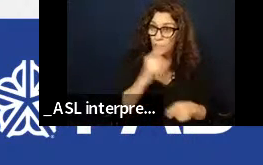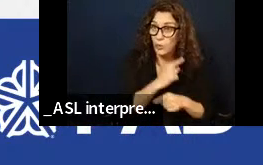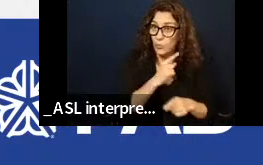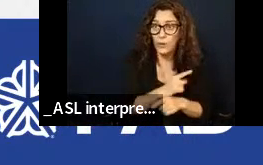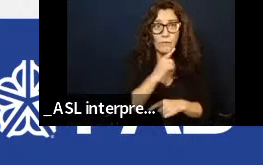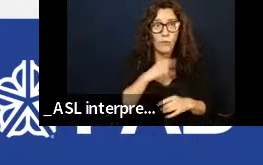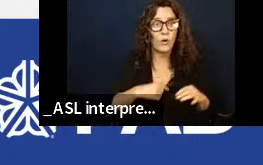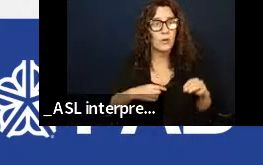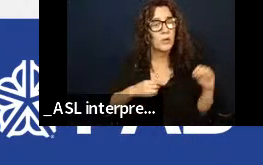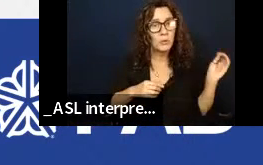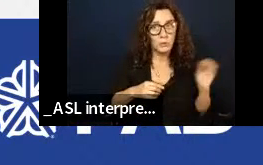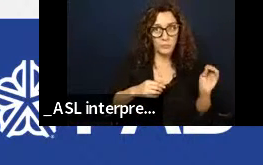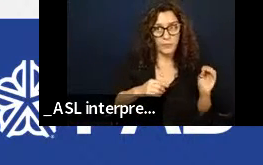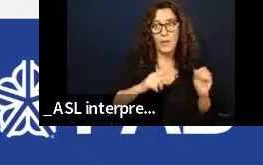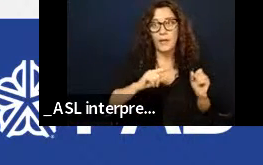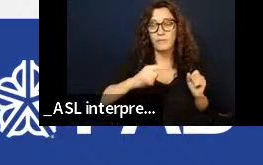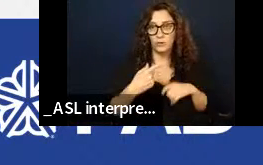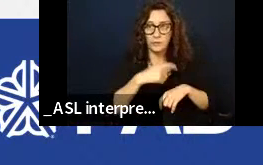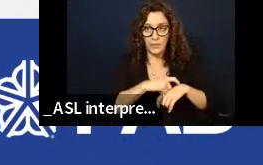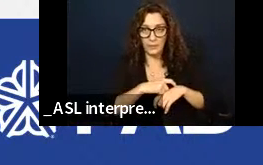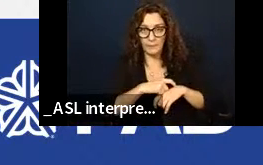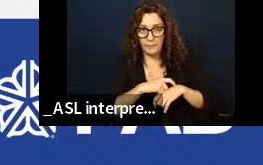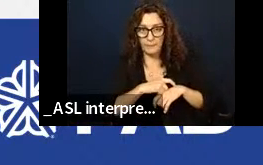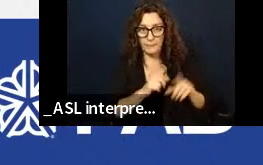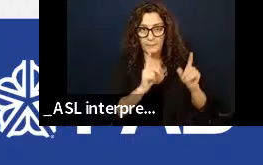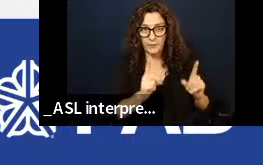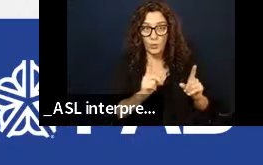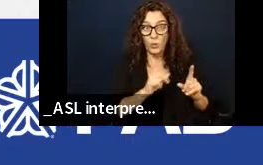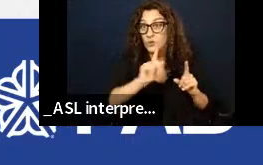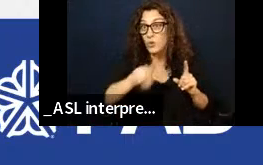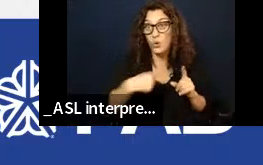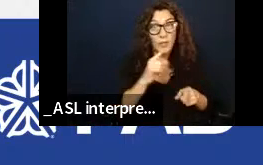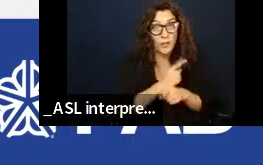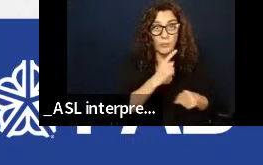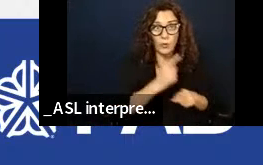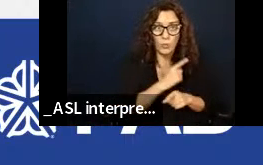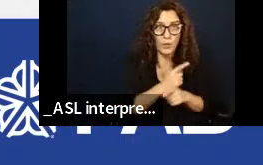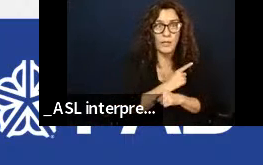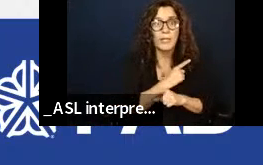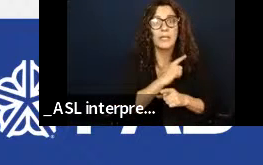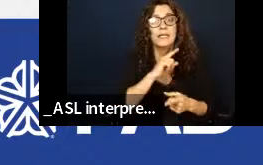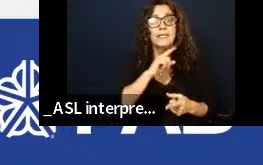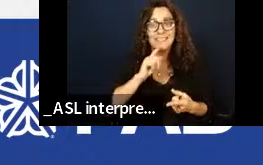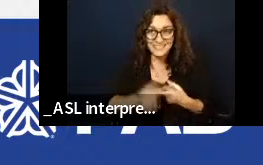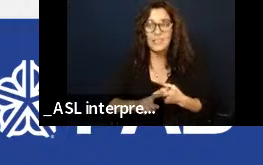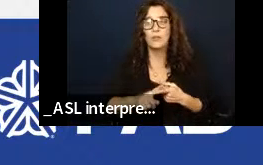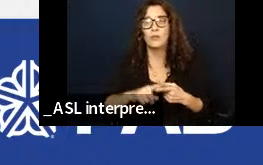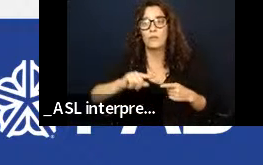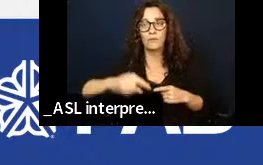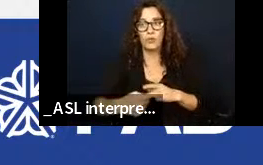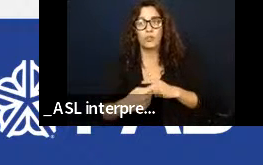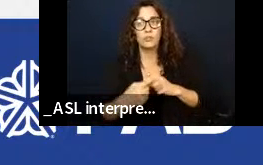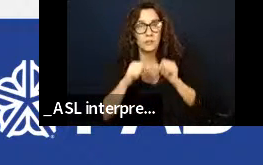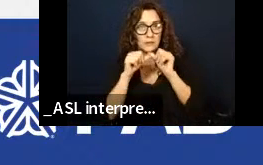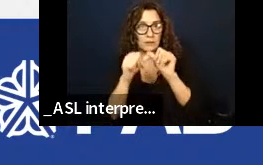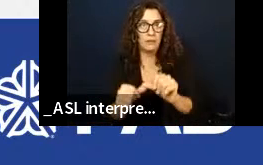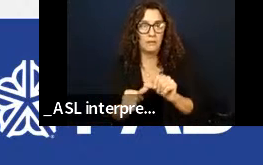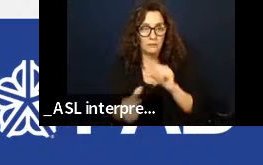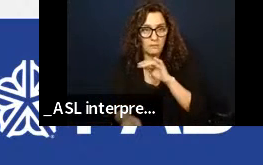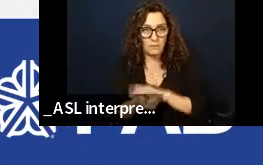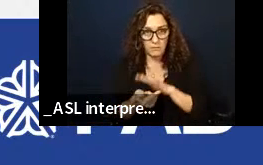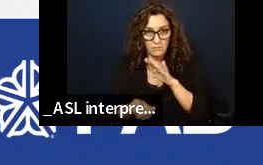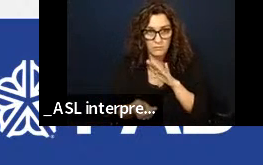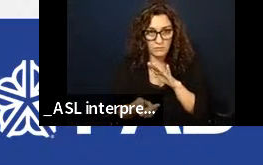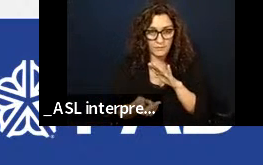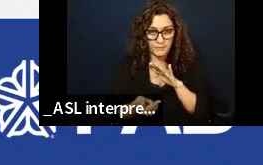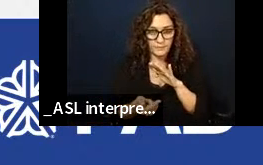sustained a level 1 violation? Do we feel it's only appropriate until you've had your first sustained violation?